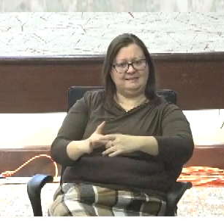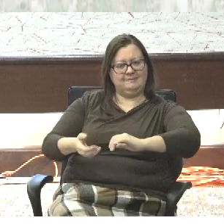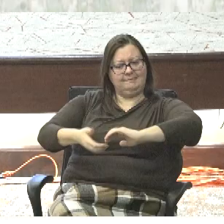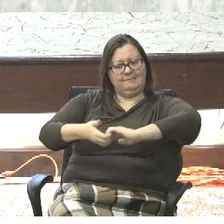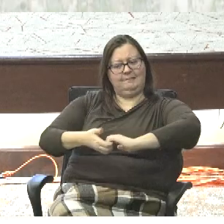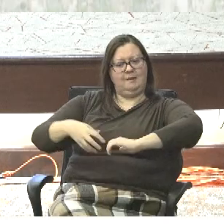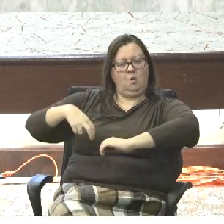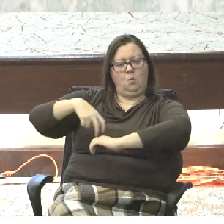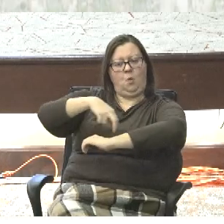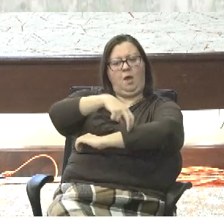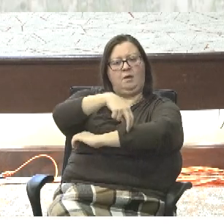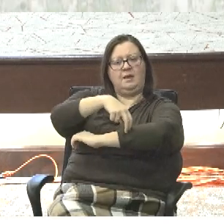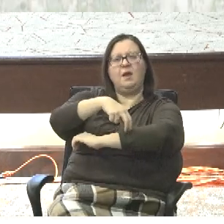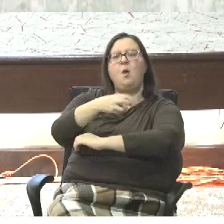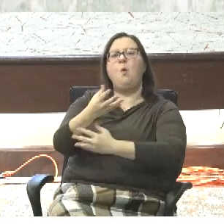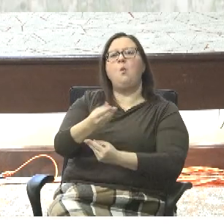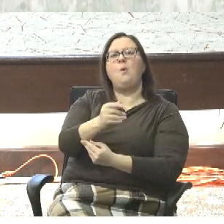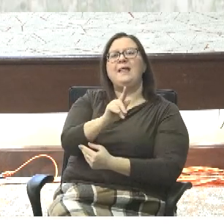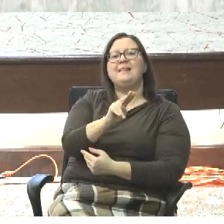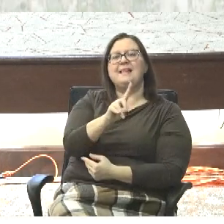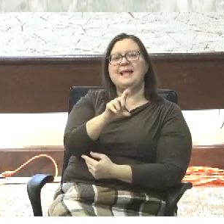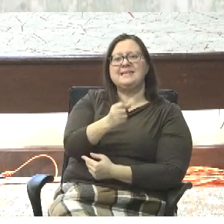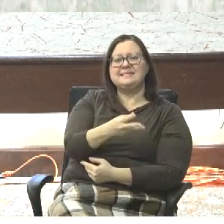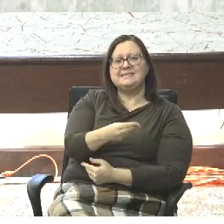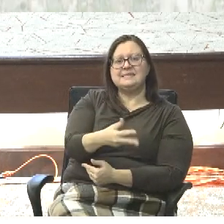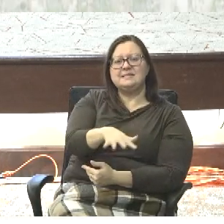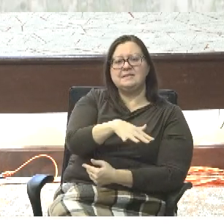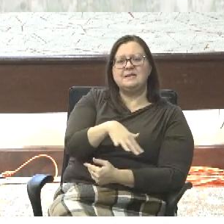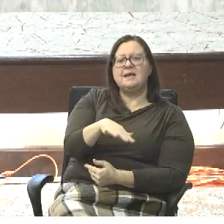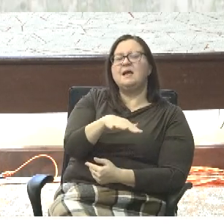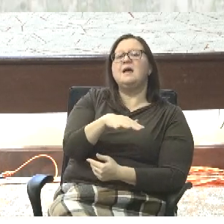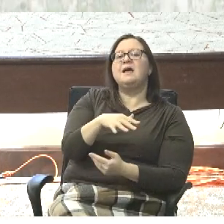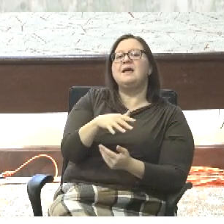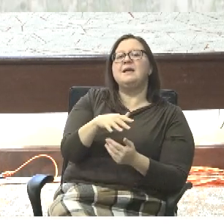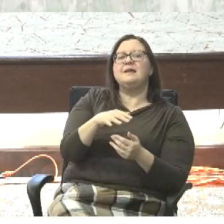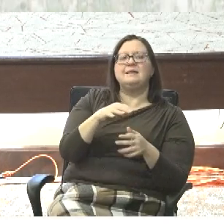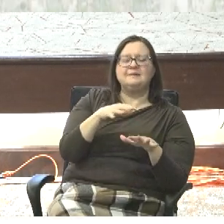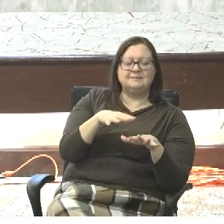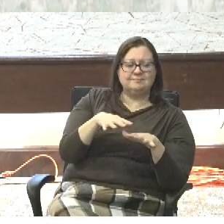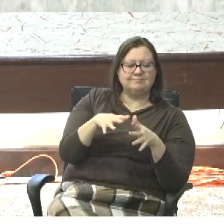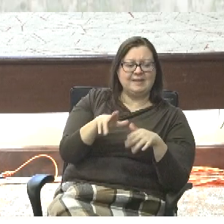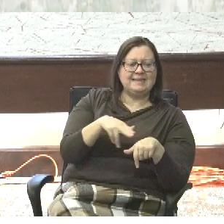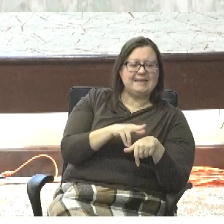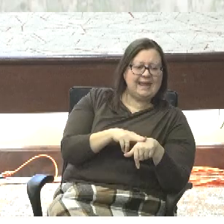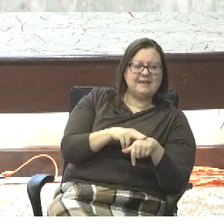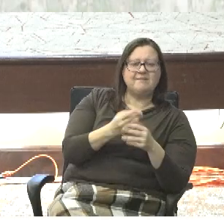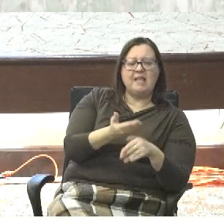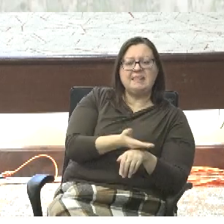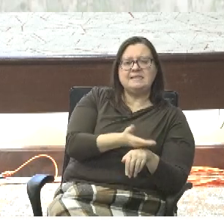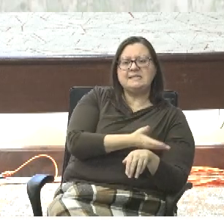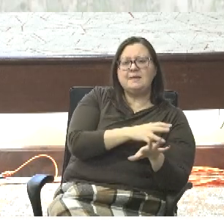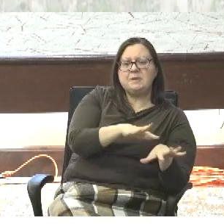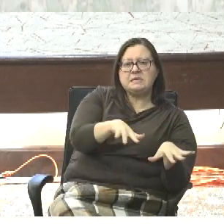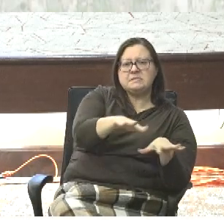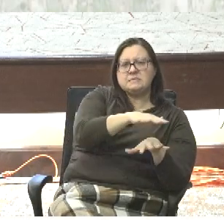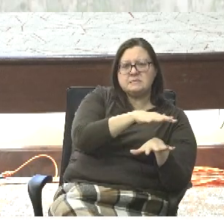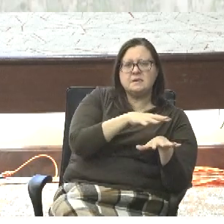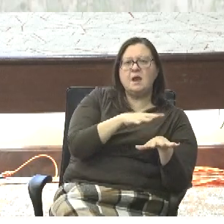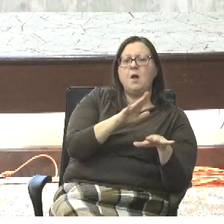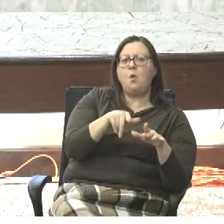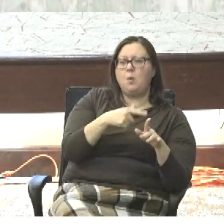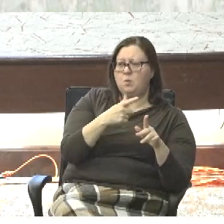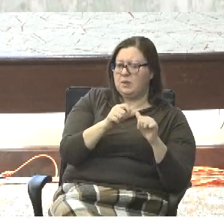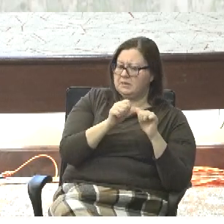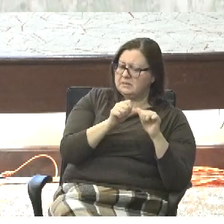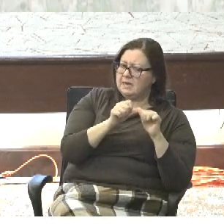and you'll walk into a wetlands area full of native landscaping that's really serving a